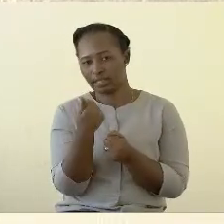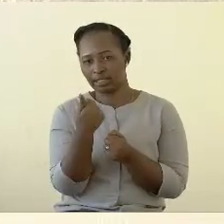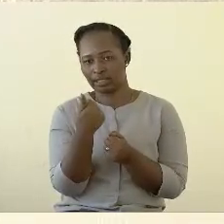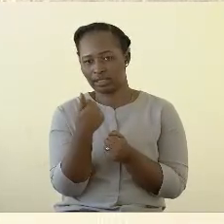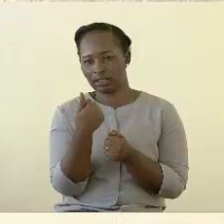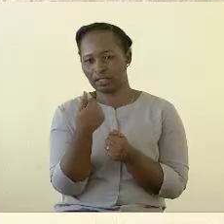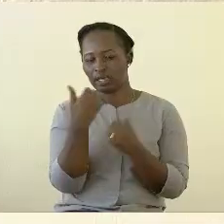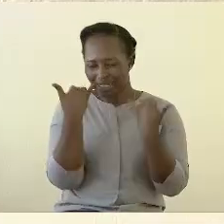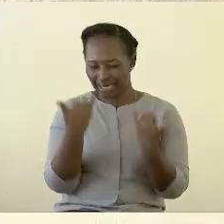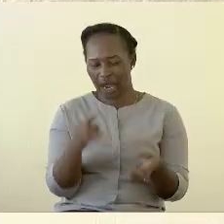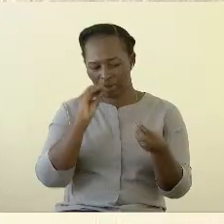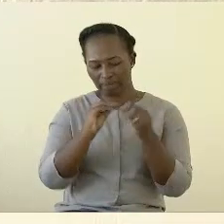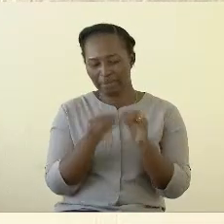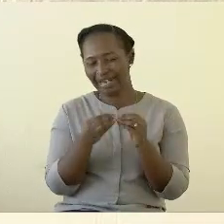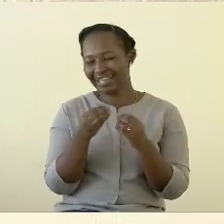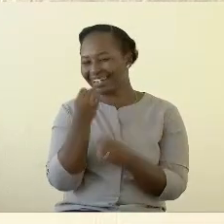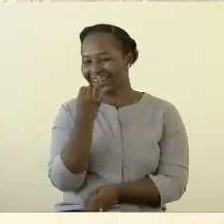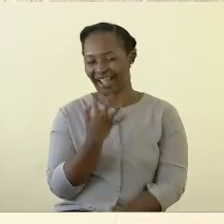what are the numbers now?